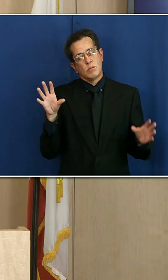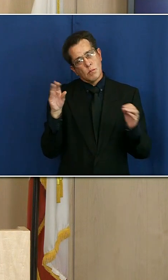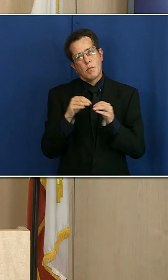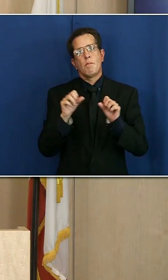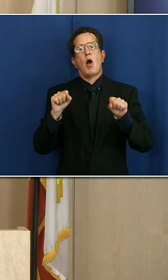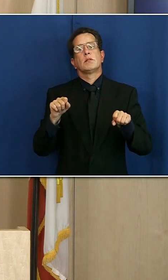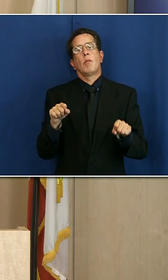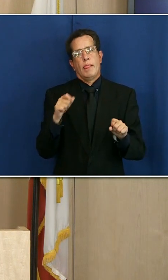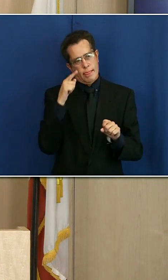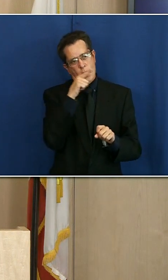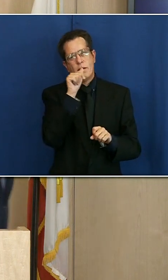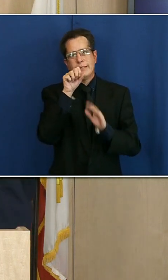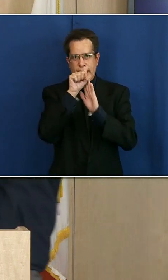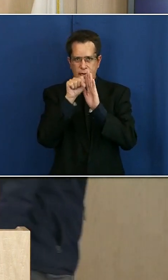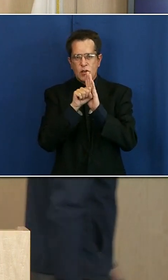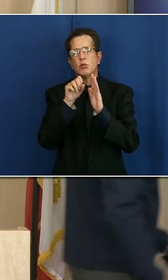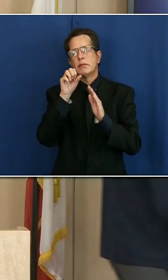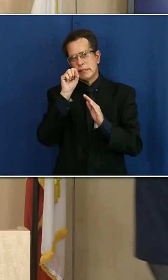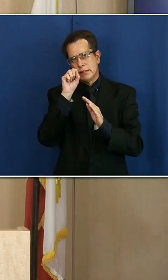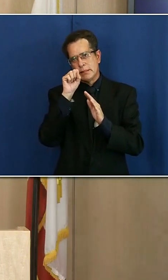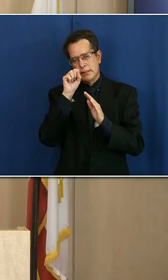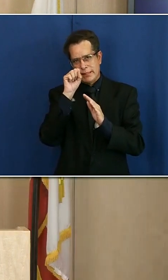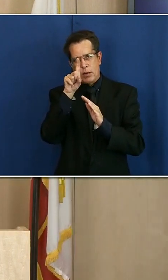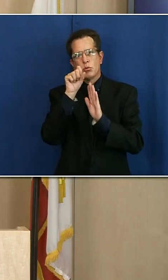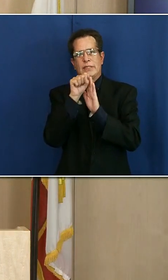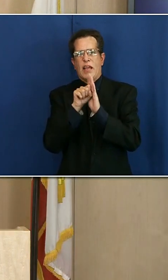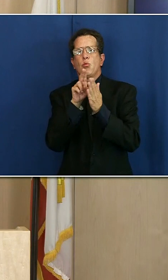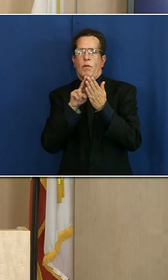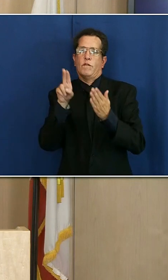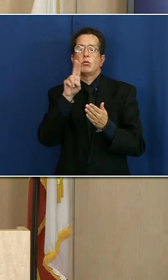correct. Thank you.